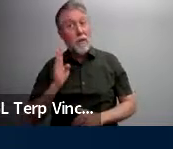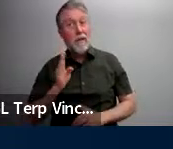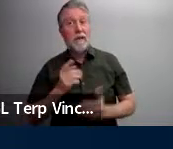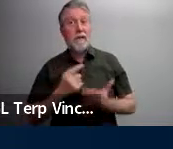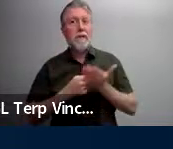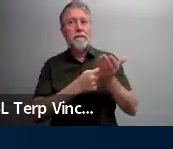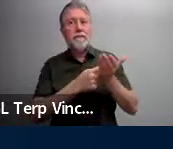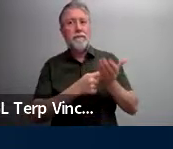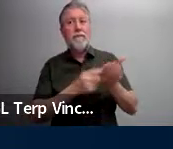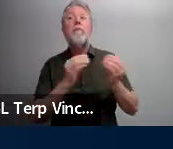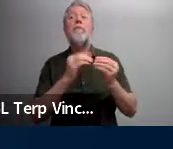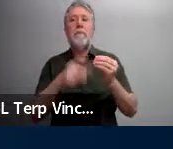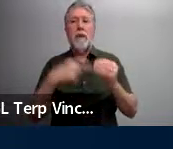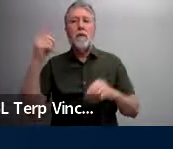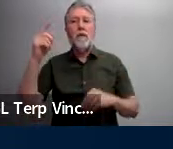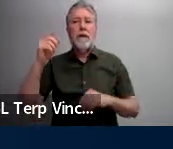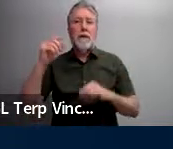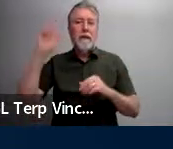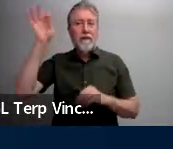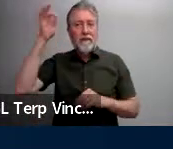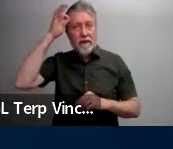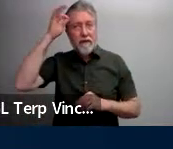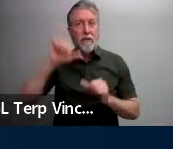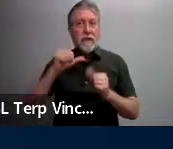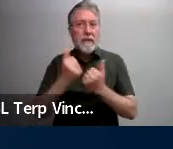how federal agencies are using